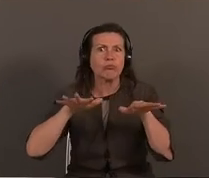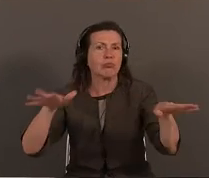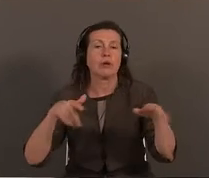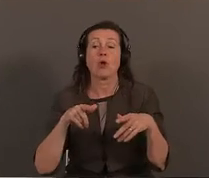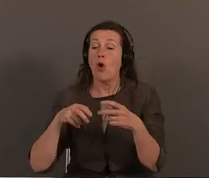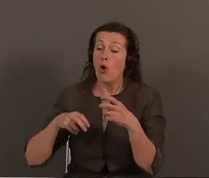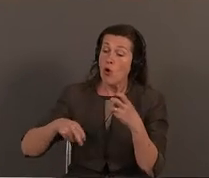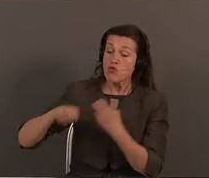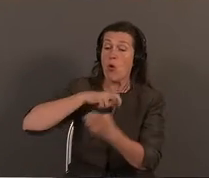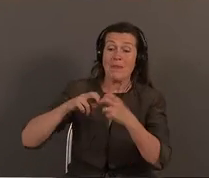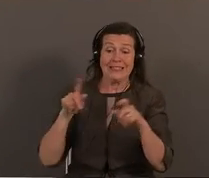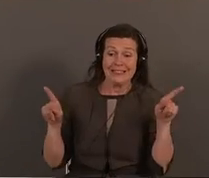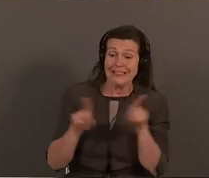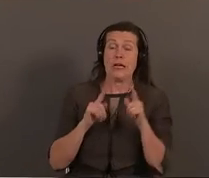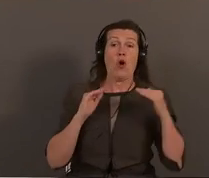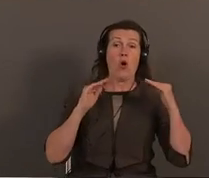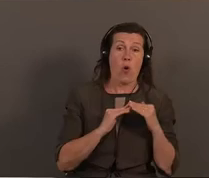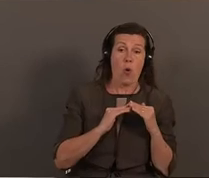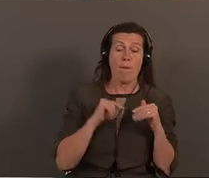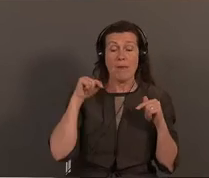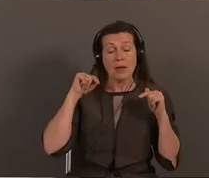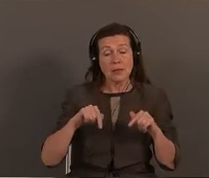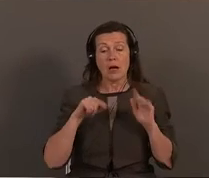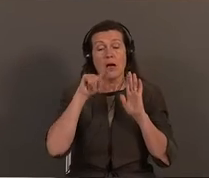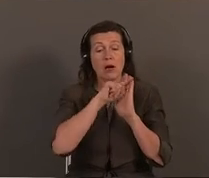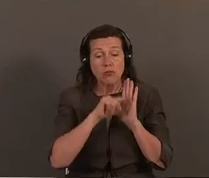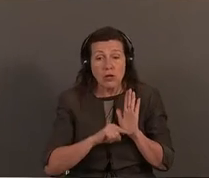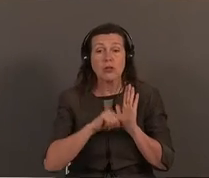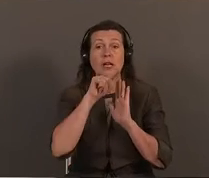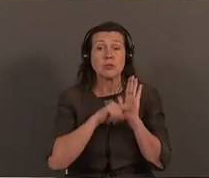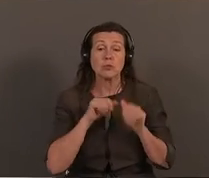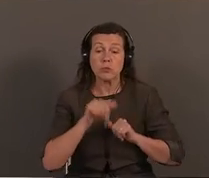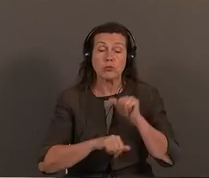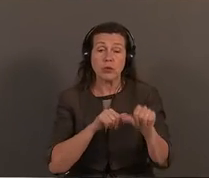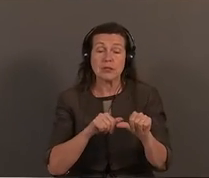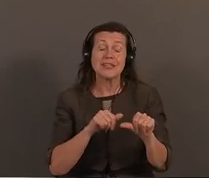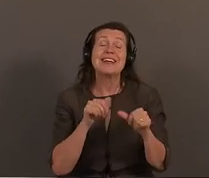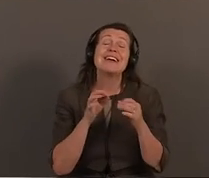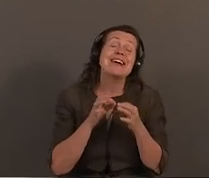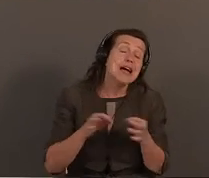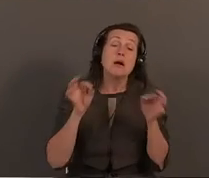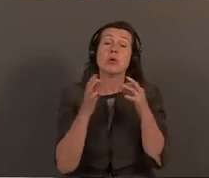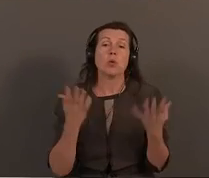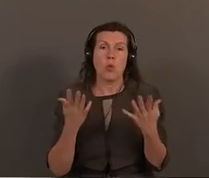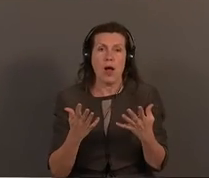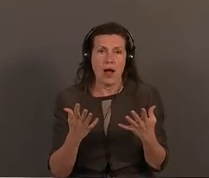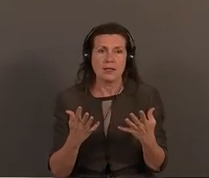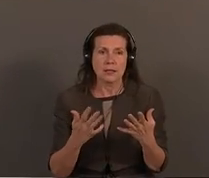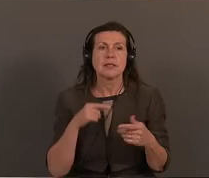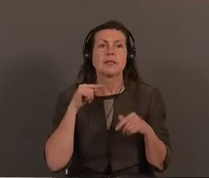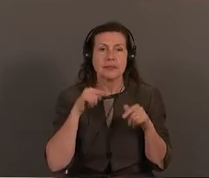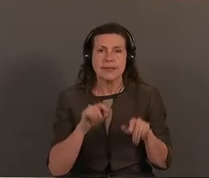at home regulatory process, what was important for the industry is to have previsibility and to